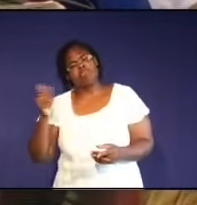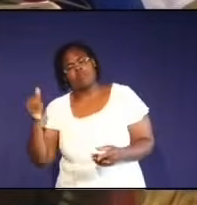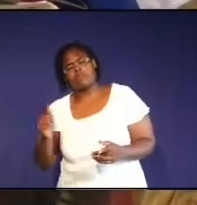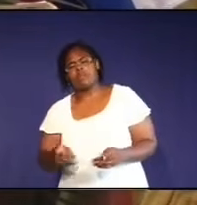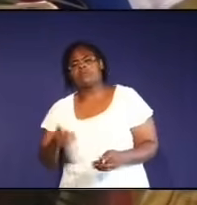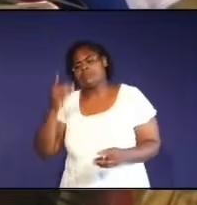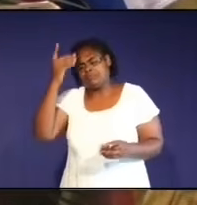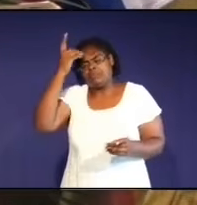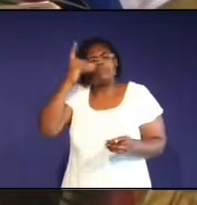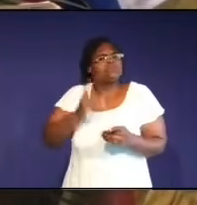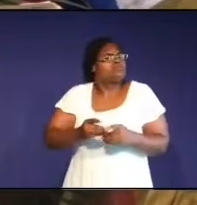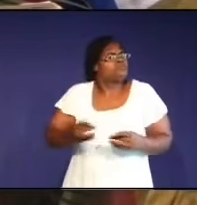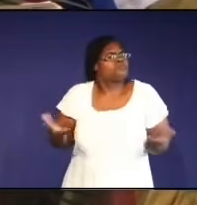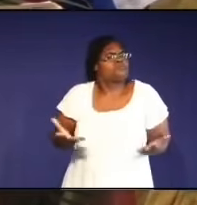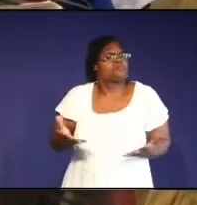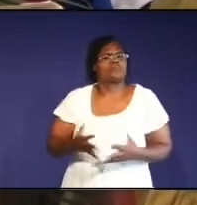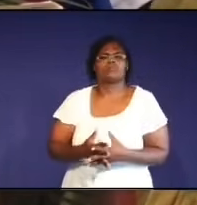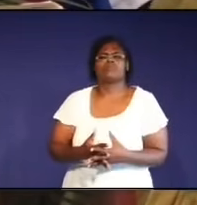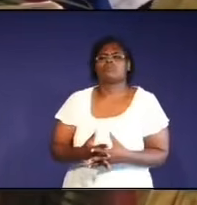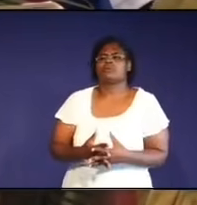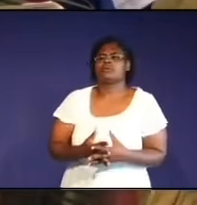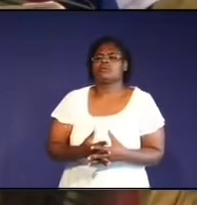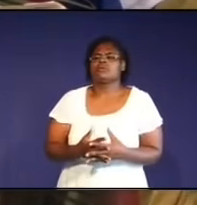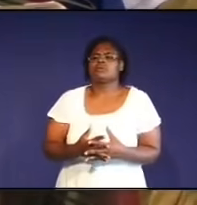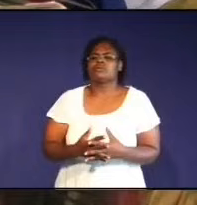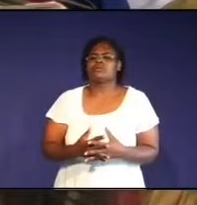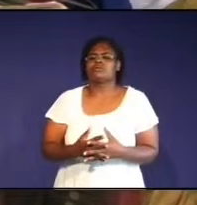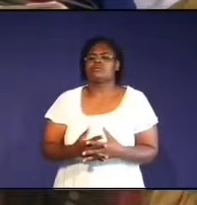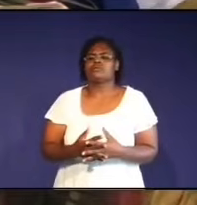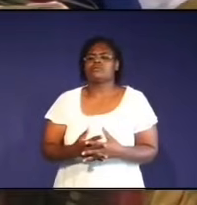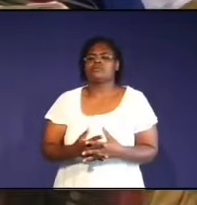decision to come back